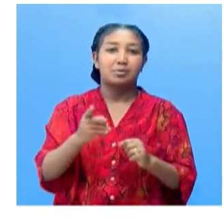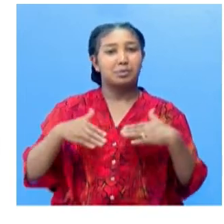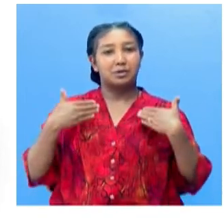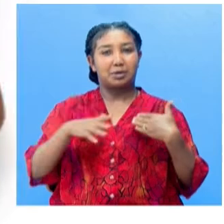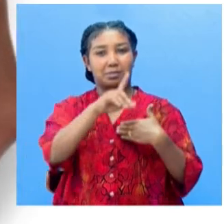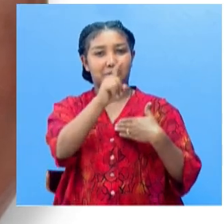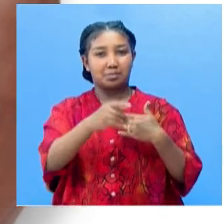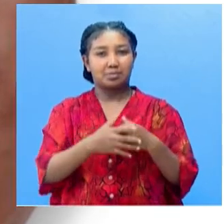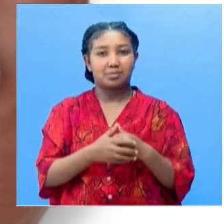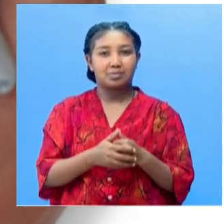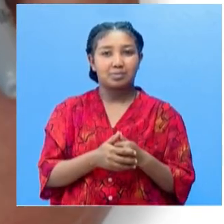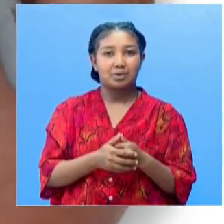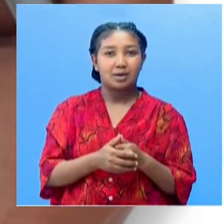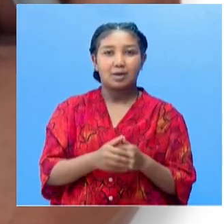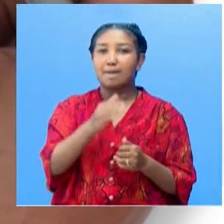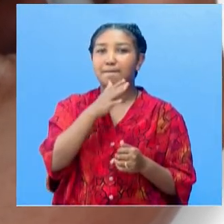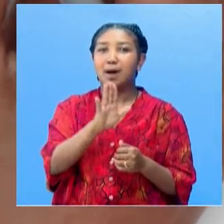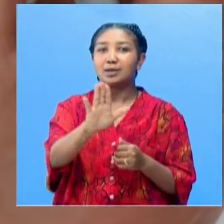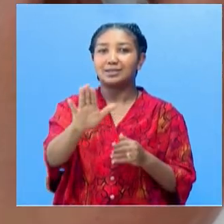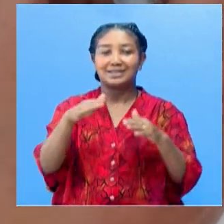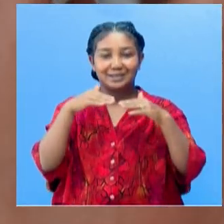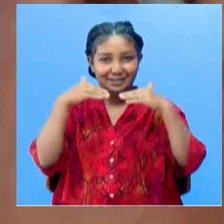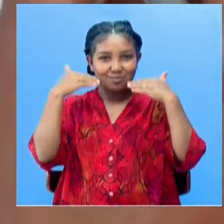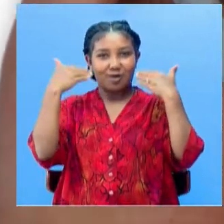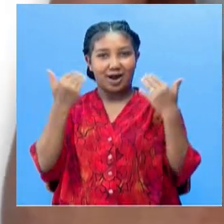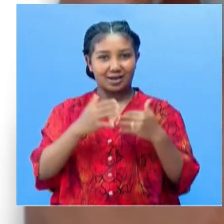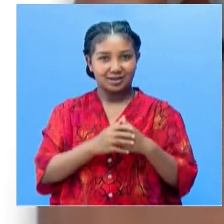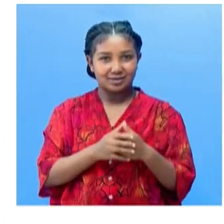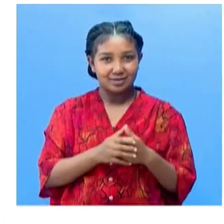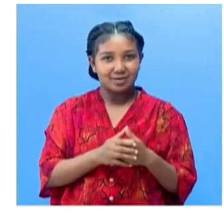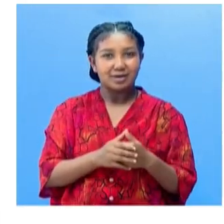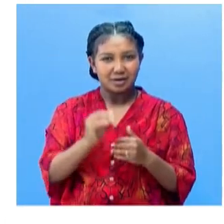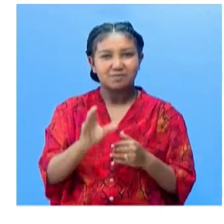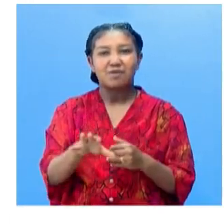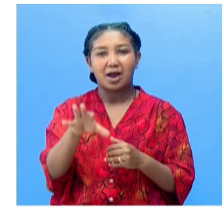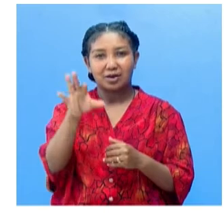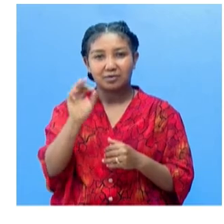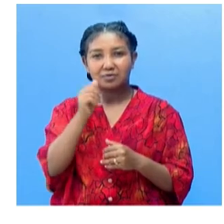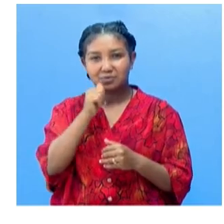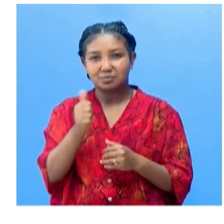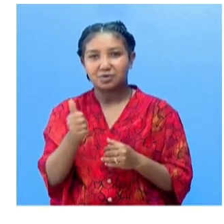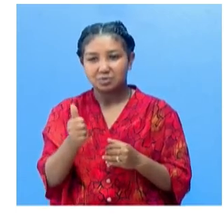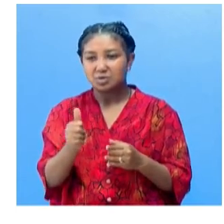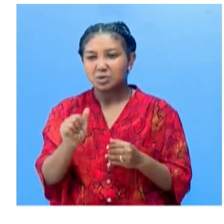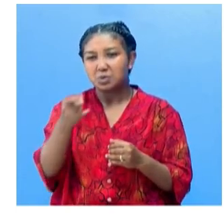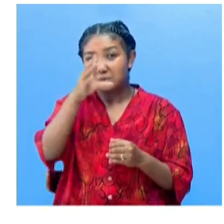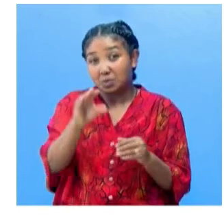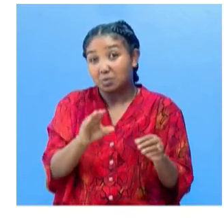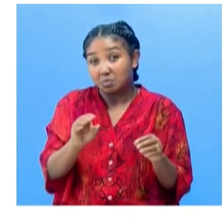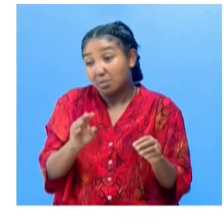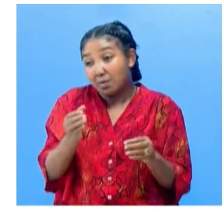excitement. Her mother smiled. "Let's find out if it belongs to someone